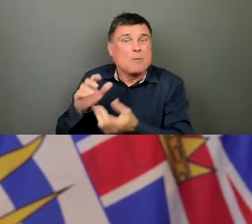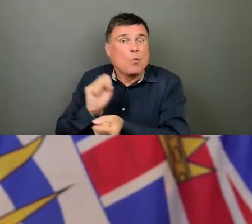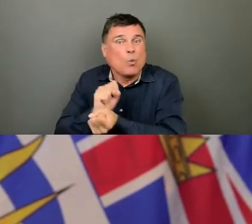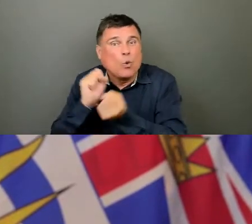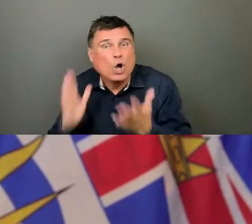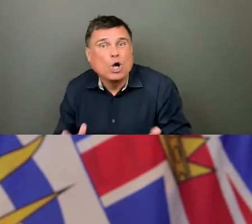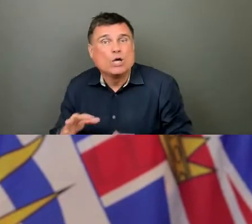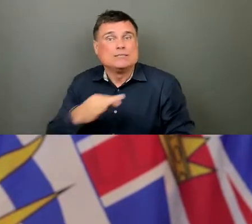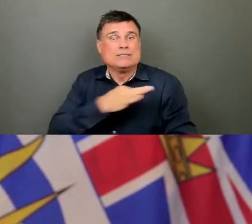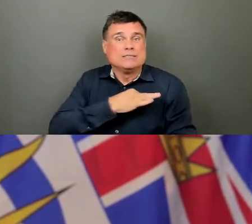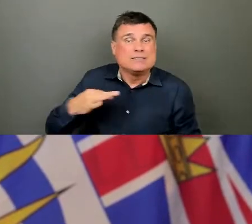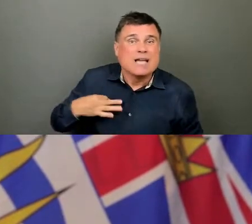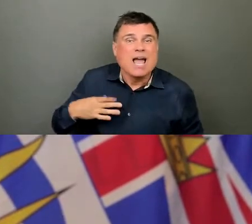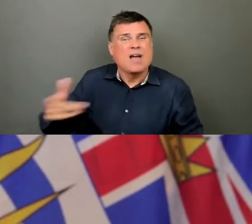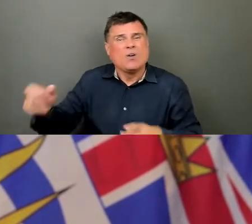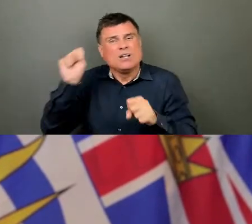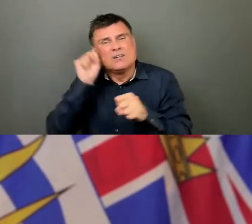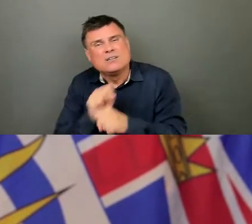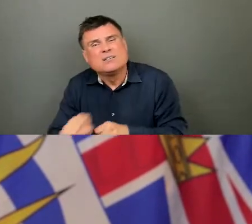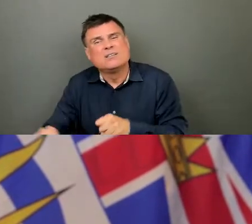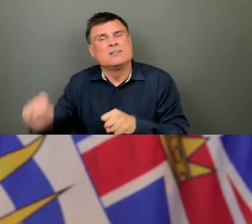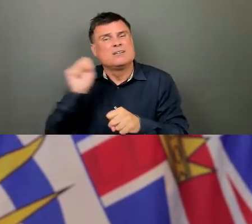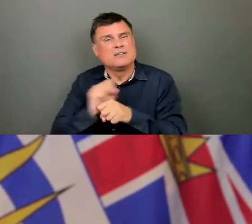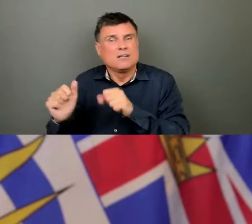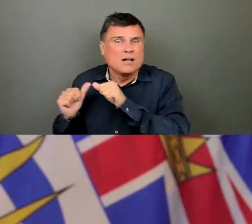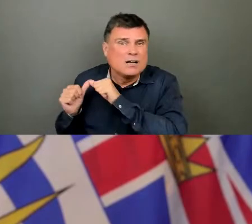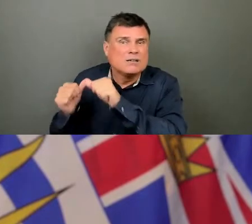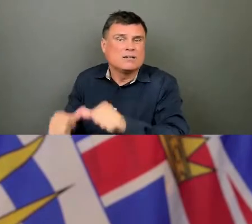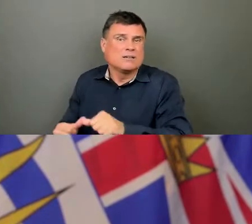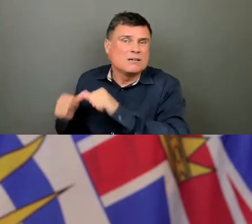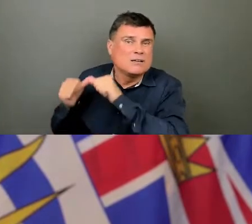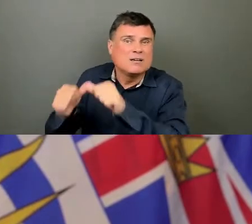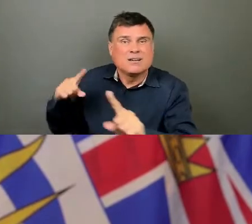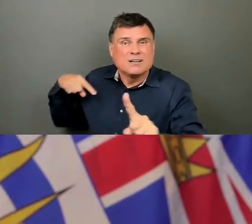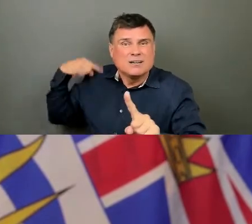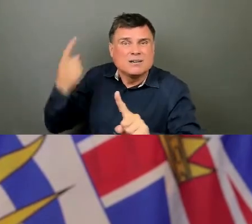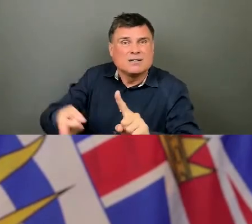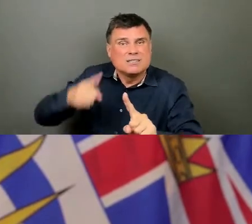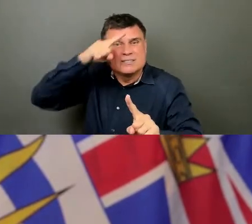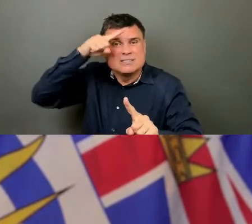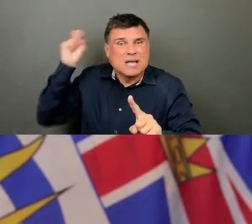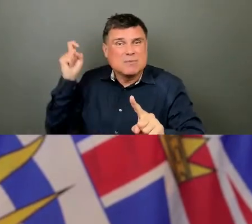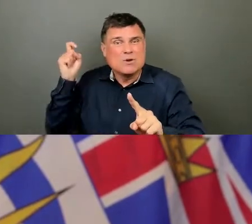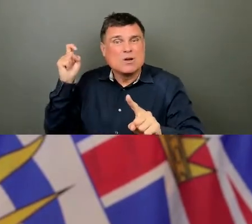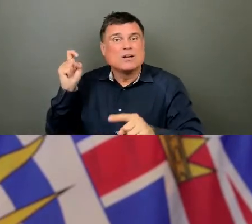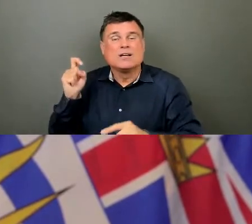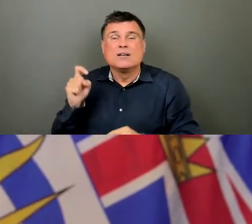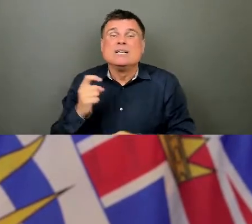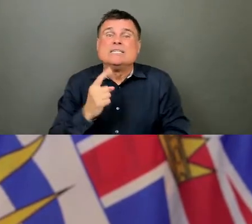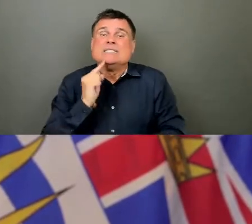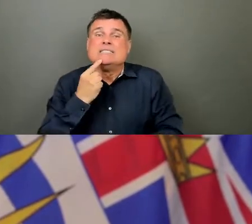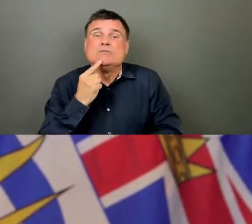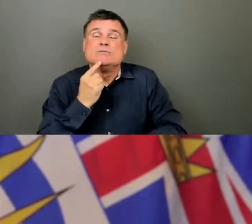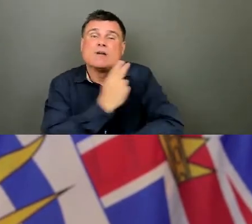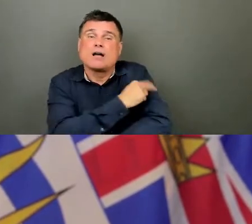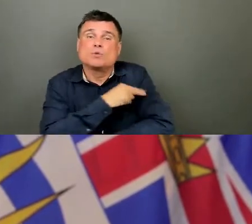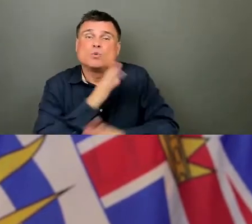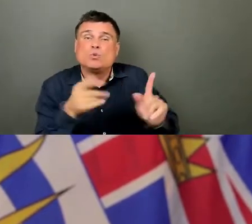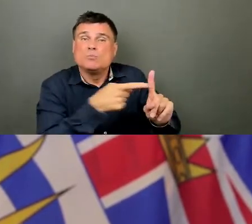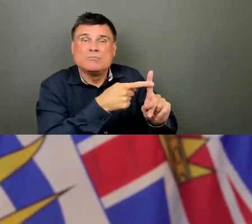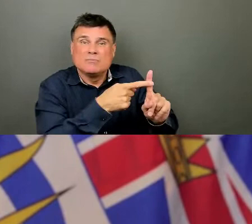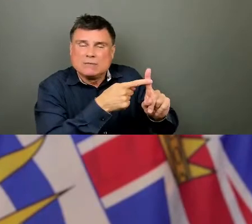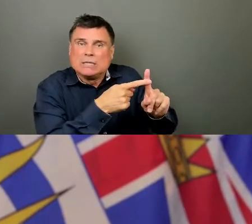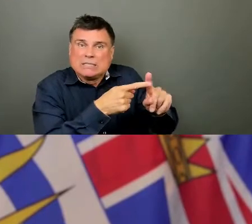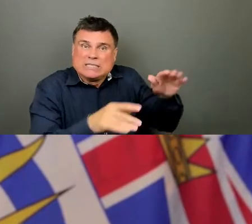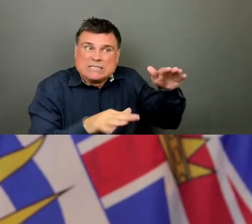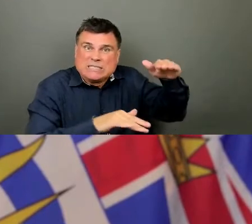summer that ICUs have not been empty. They've been filling up with non-COVID cases of people who have serious illness that needs